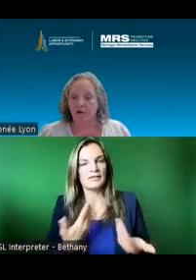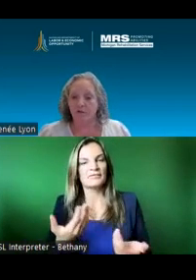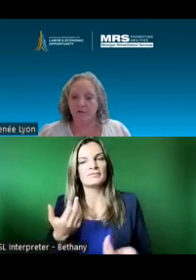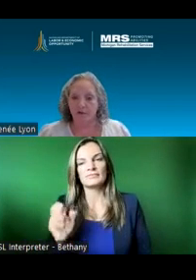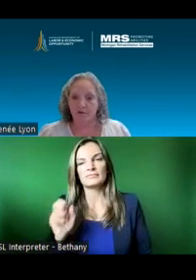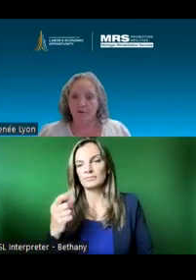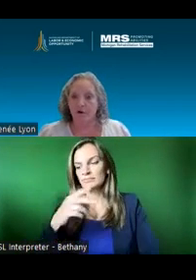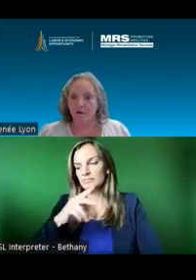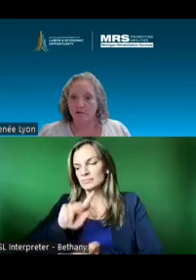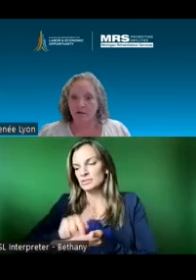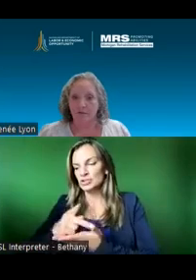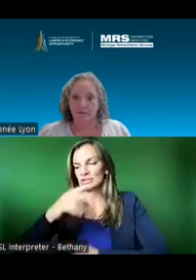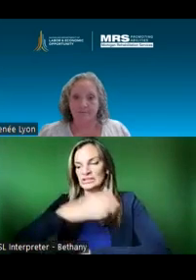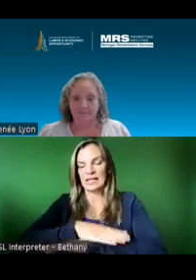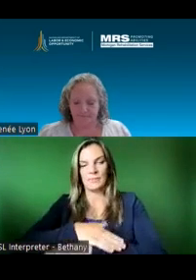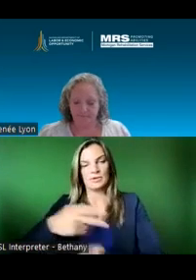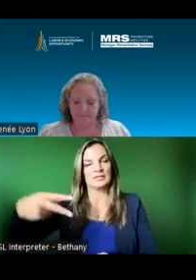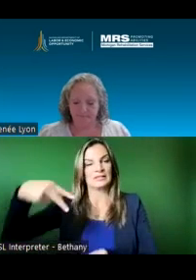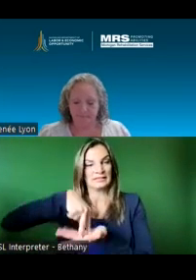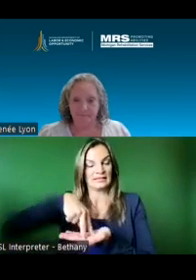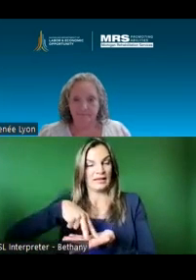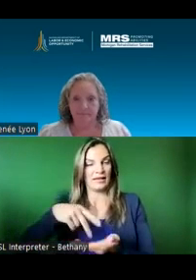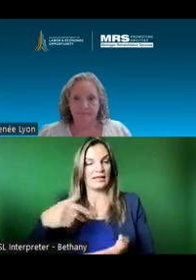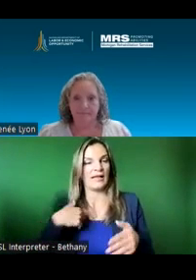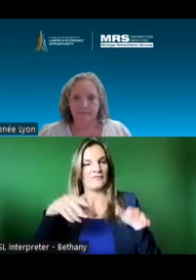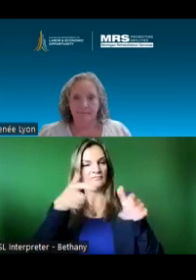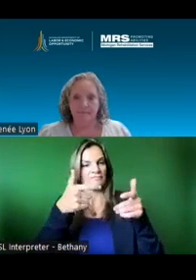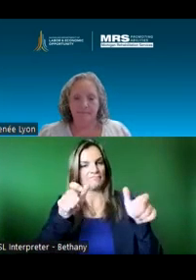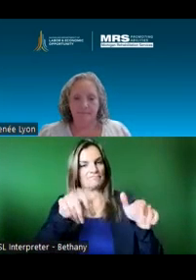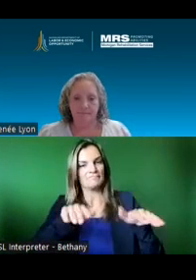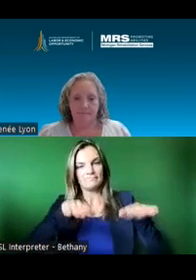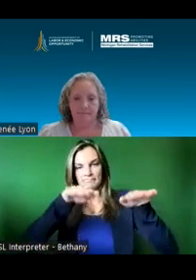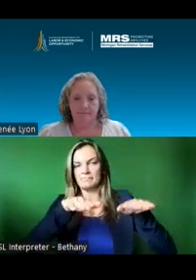very well for you also.